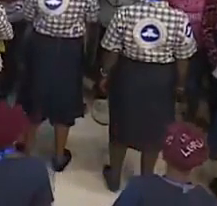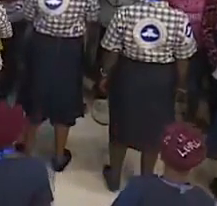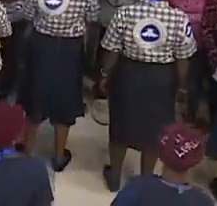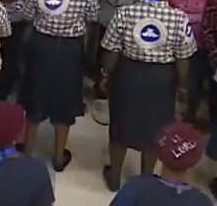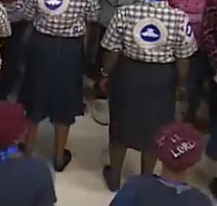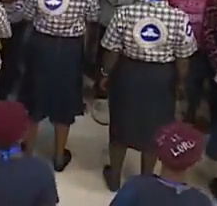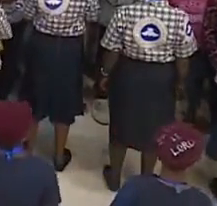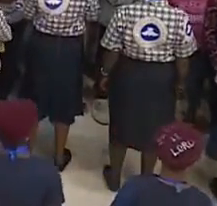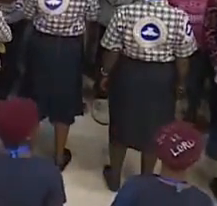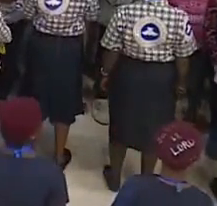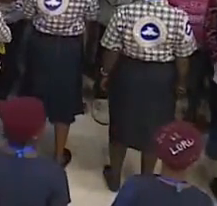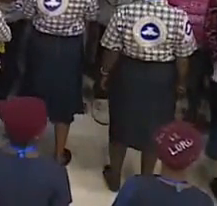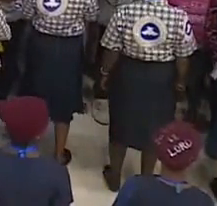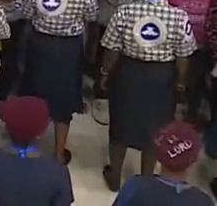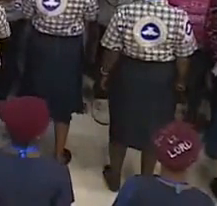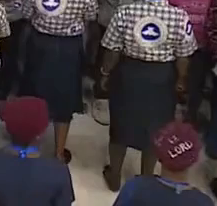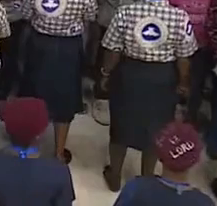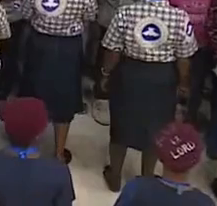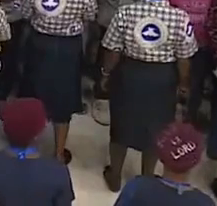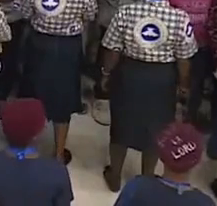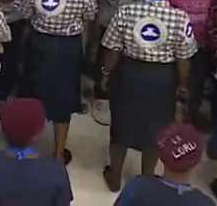Thank you, Jesus.